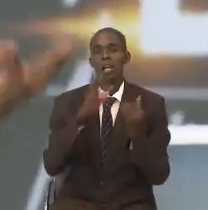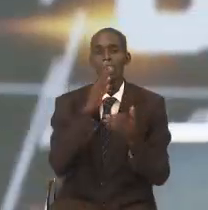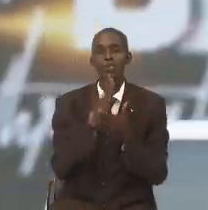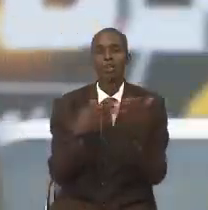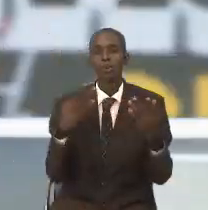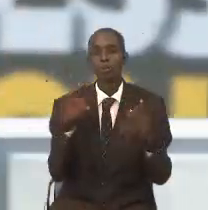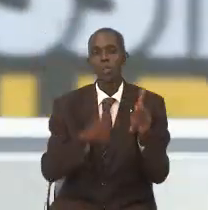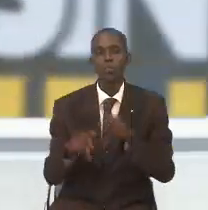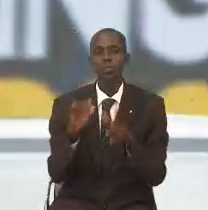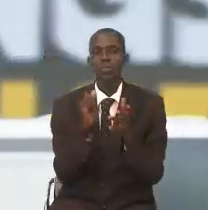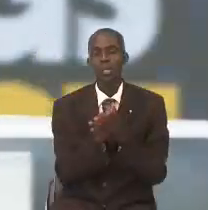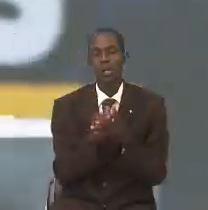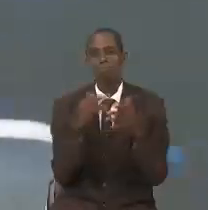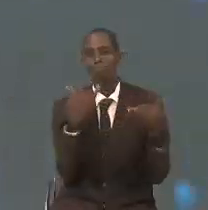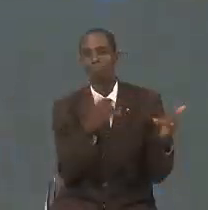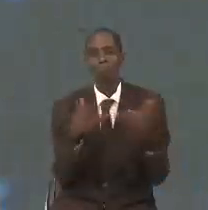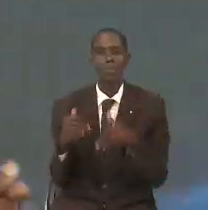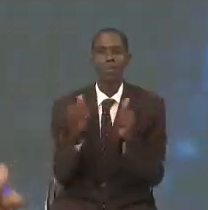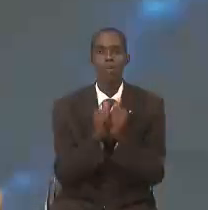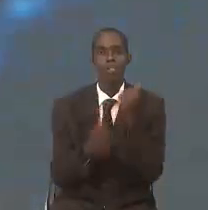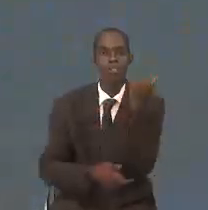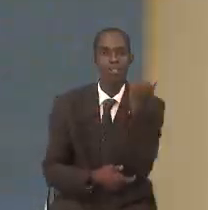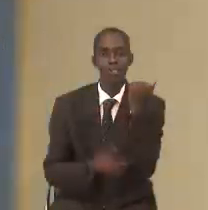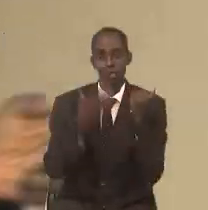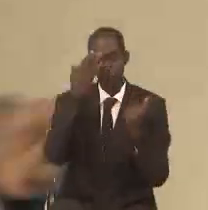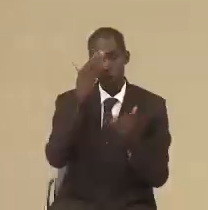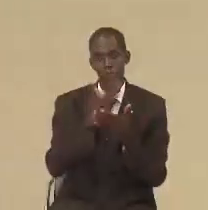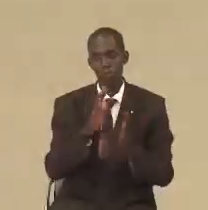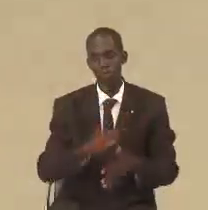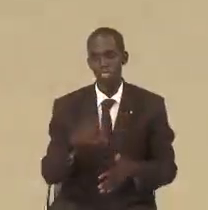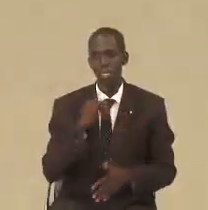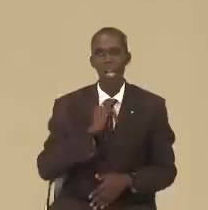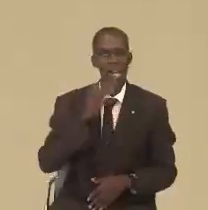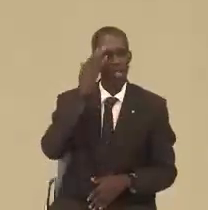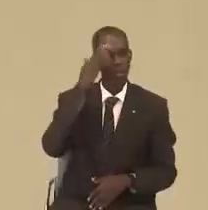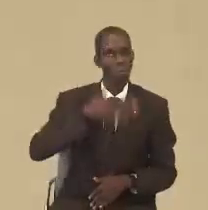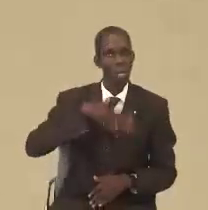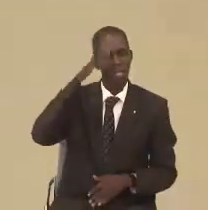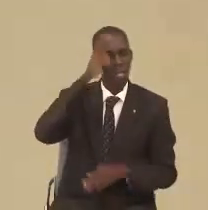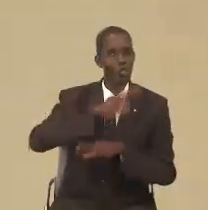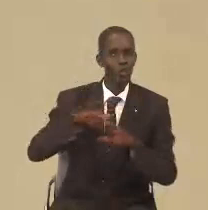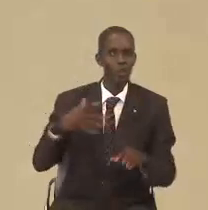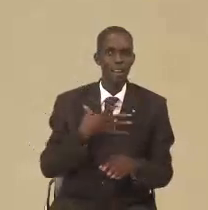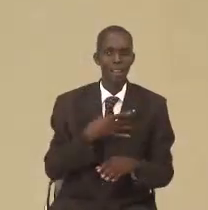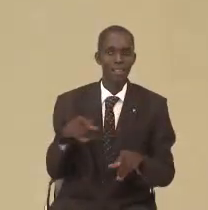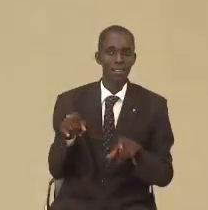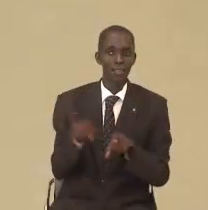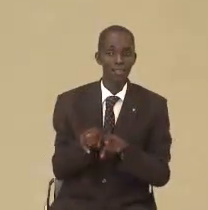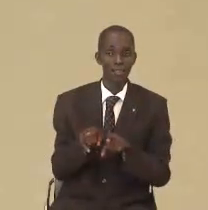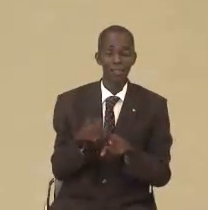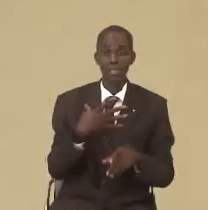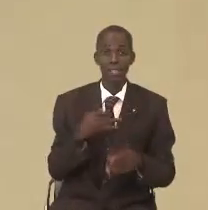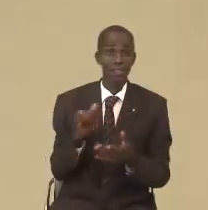There are some children that will say, I know daddy doesn't like this. I just want to tease daddy. And that thing